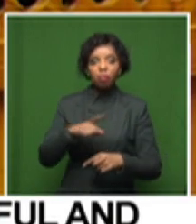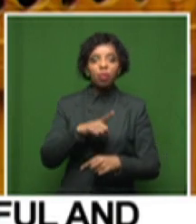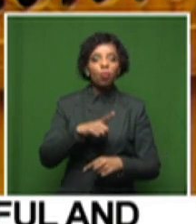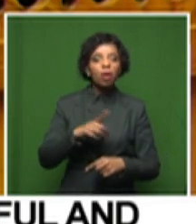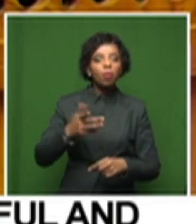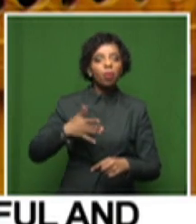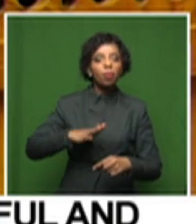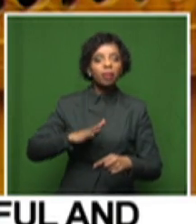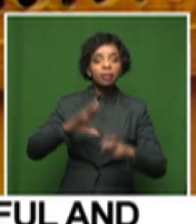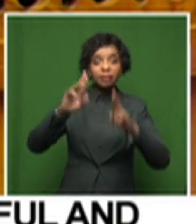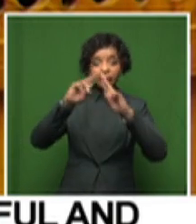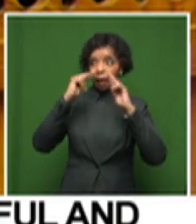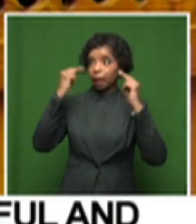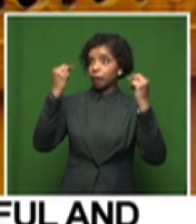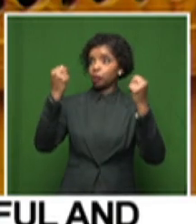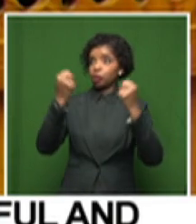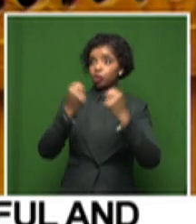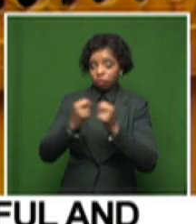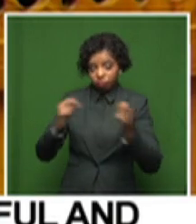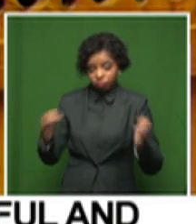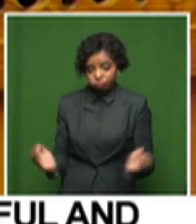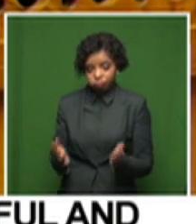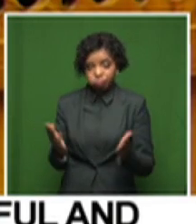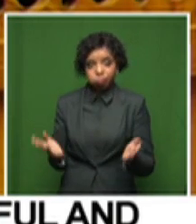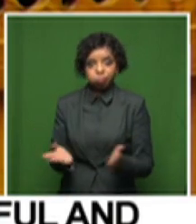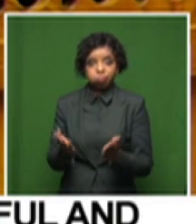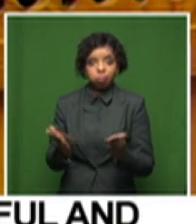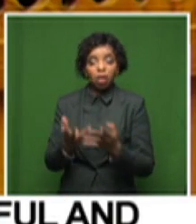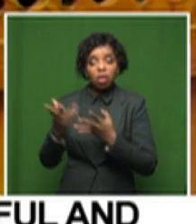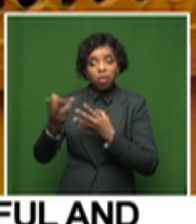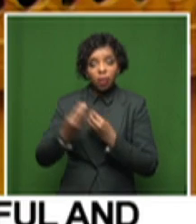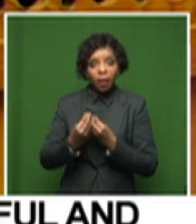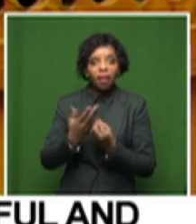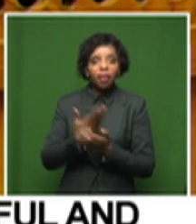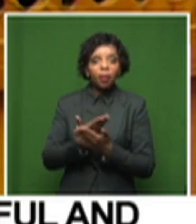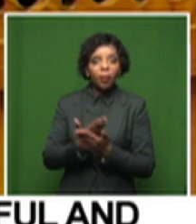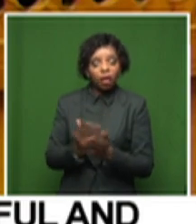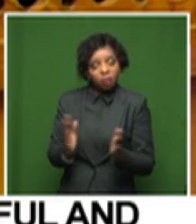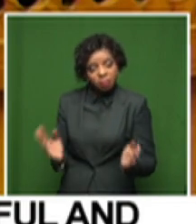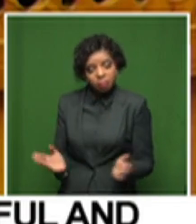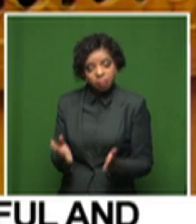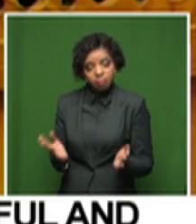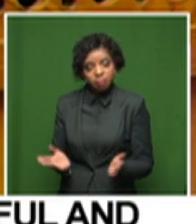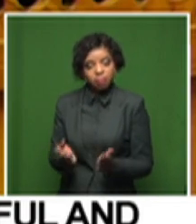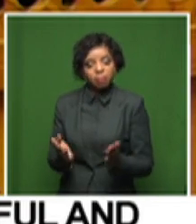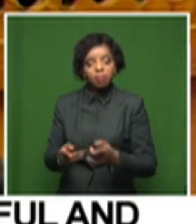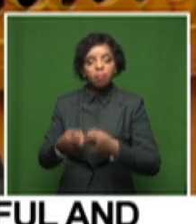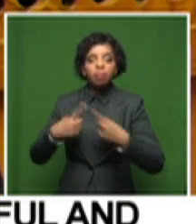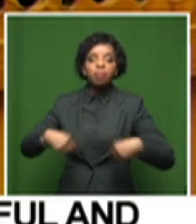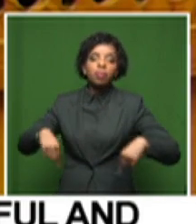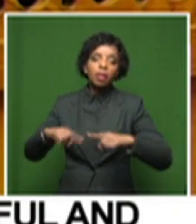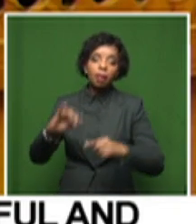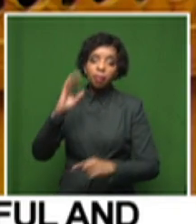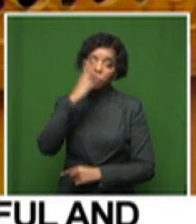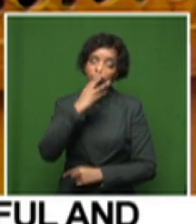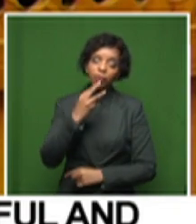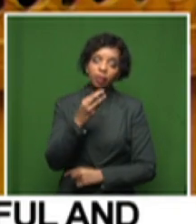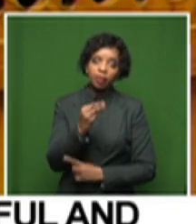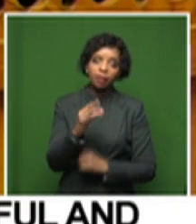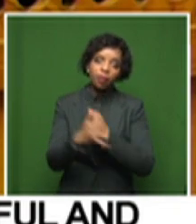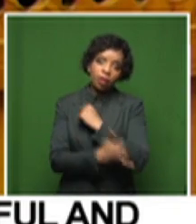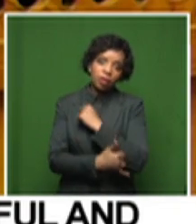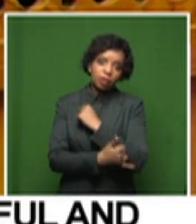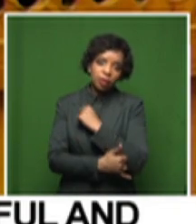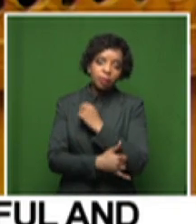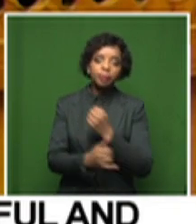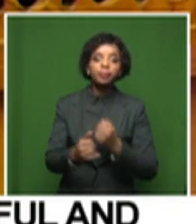building. Together, we can shape a new destiny for a great, vibrant, beautiful country. Our thanks go to the President